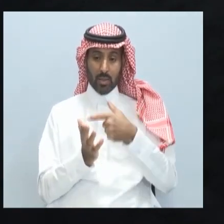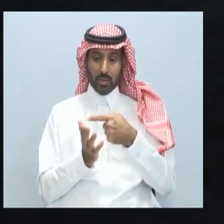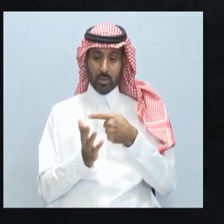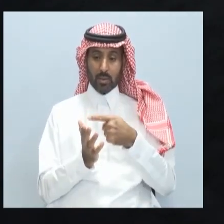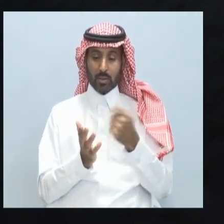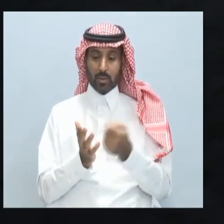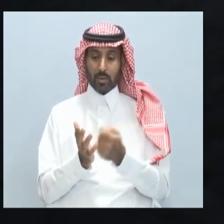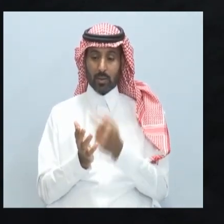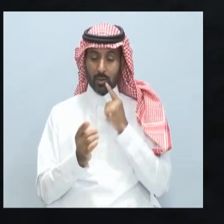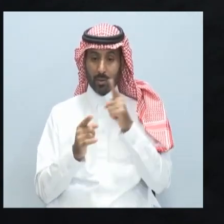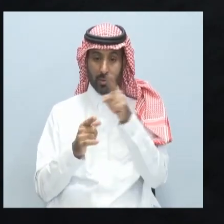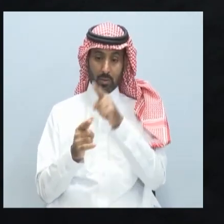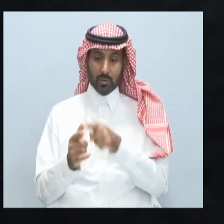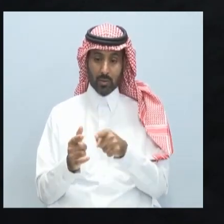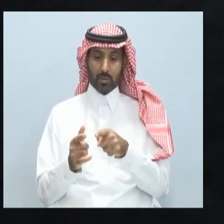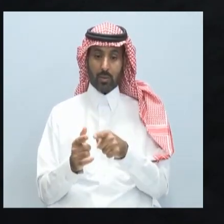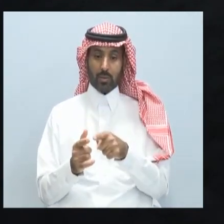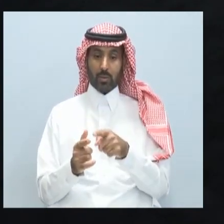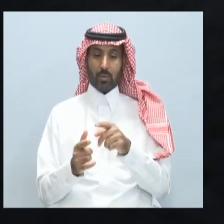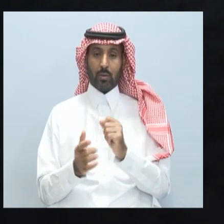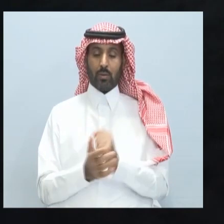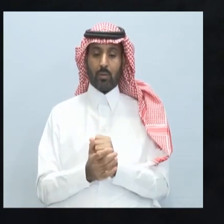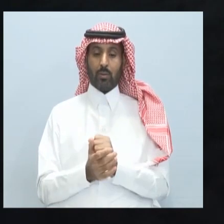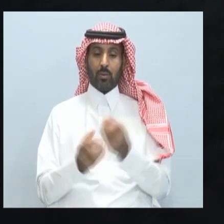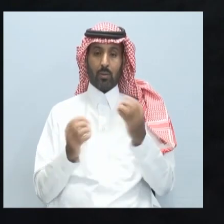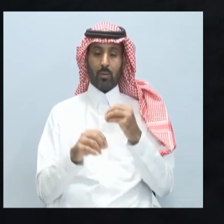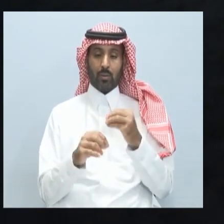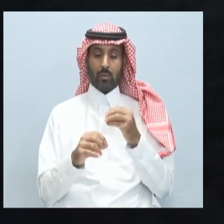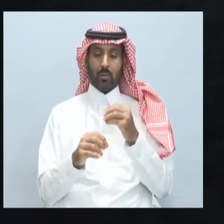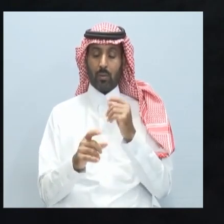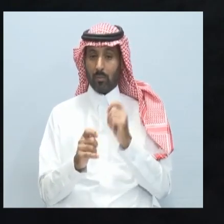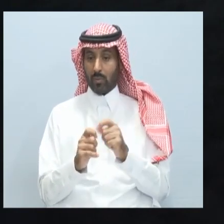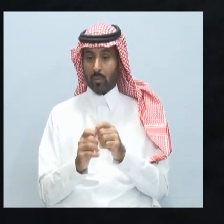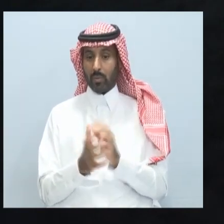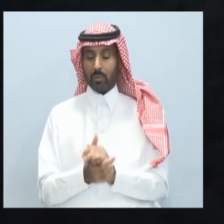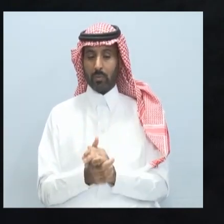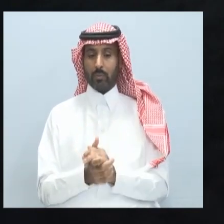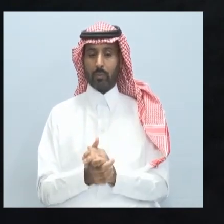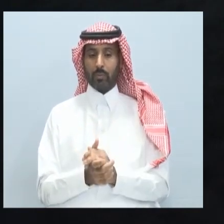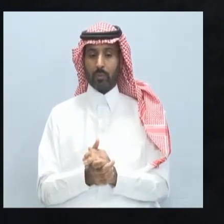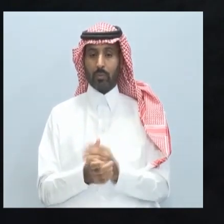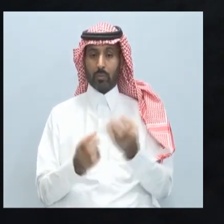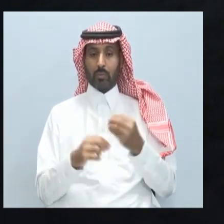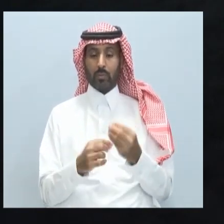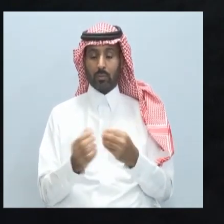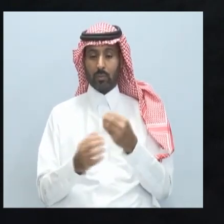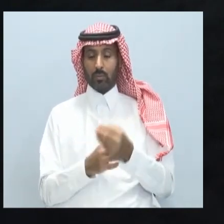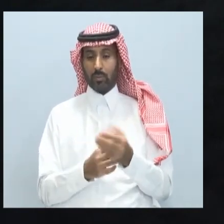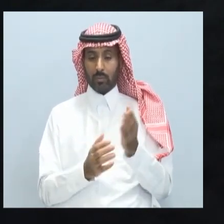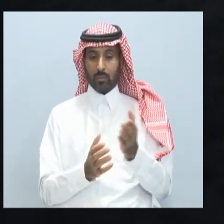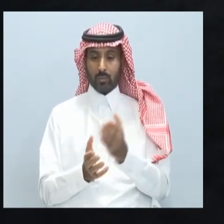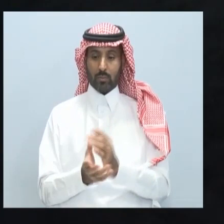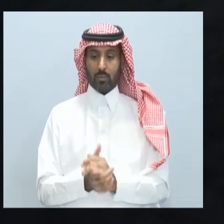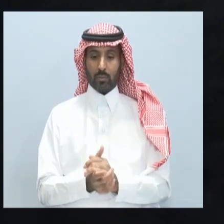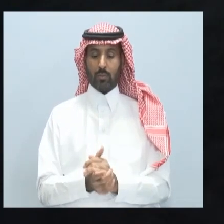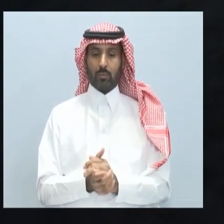a writing corner. There are actually lots of instructions and details that we are going to follow throughout